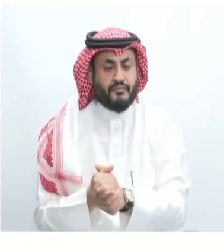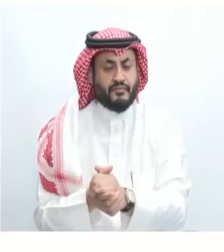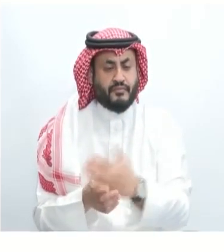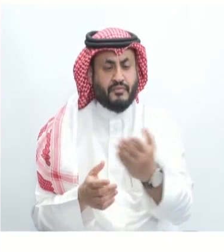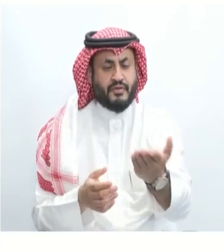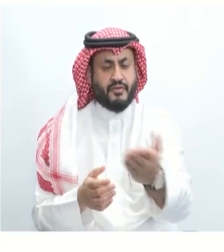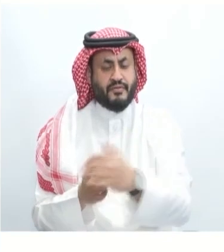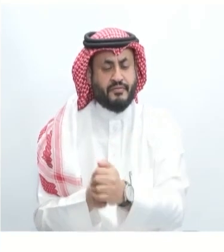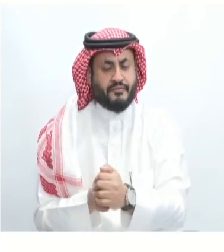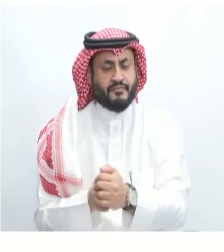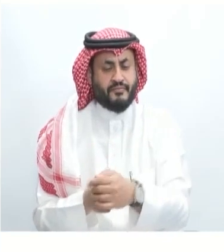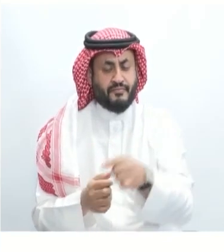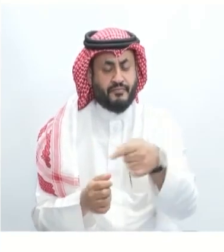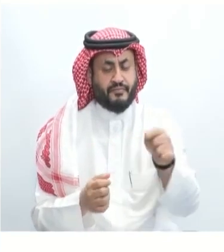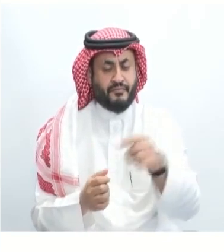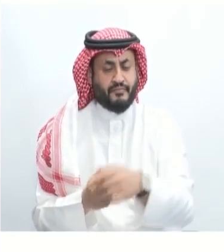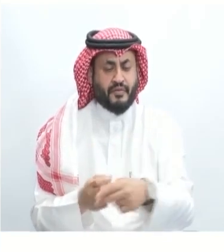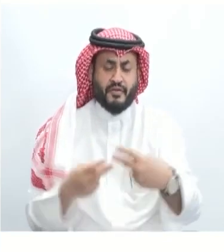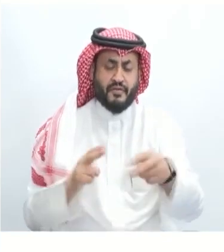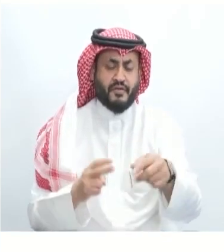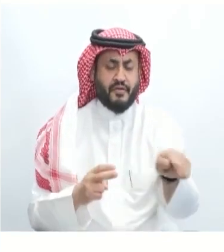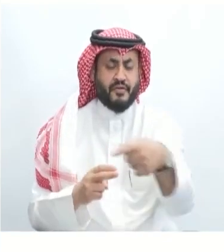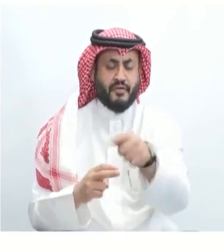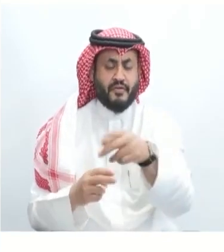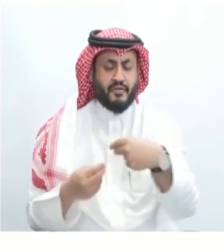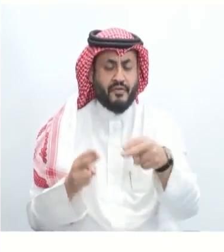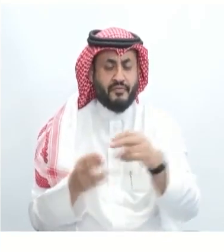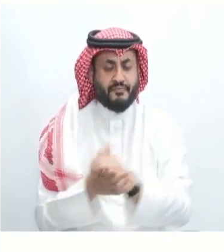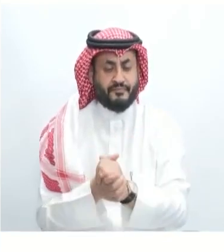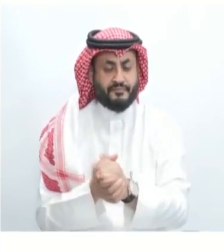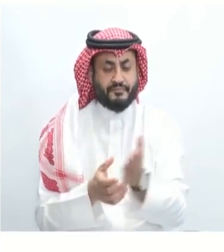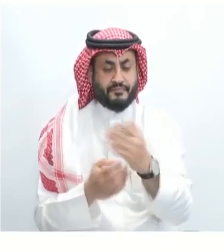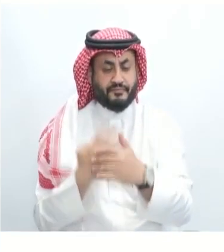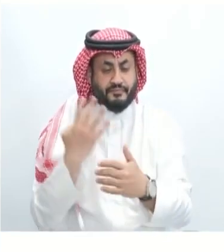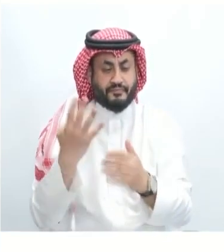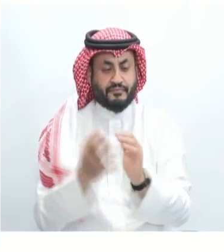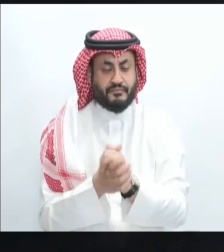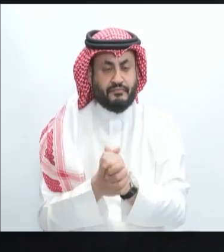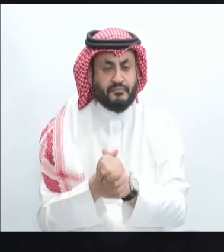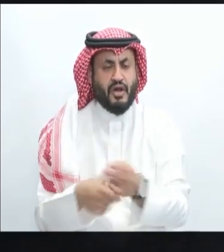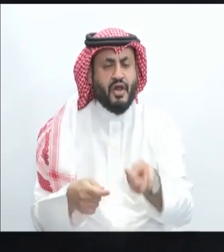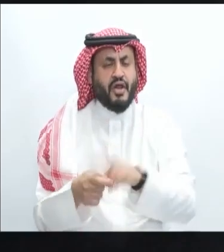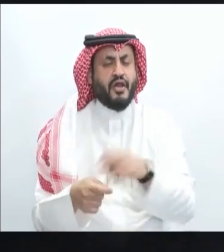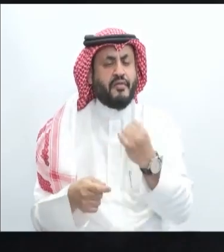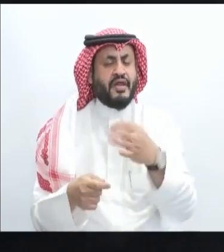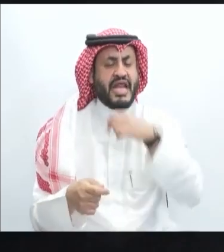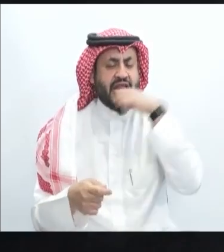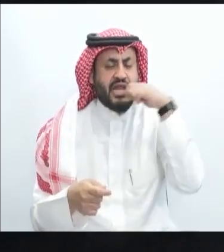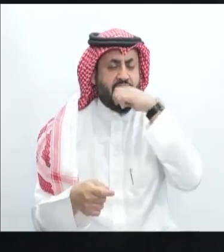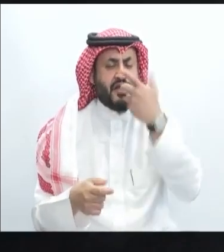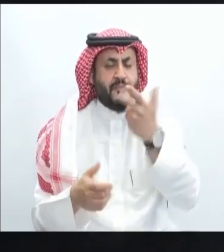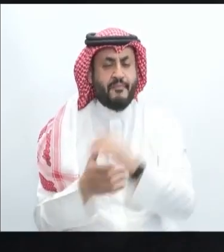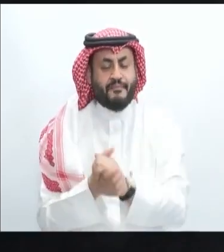early. So here we're going to put a mark here. And number four, how many times you brush your